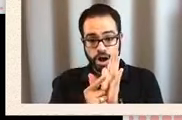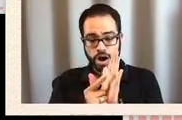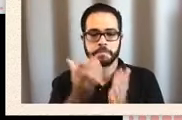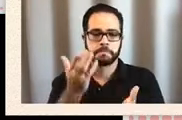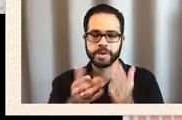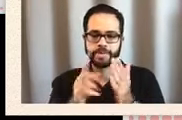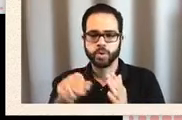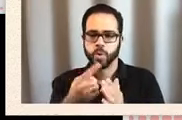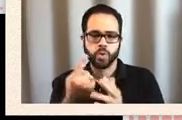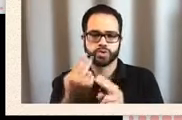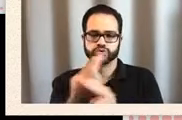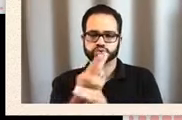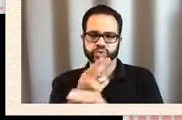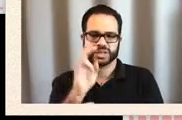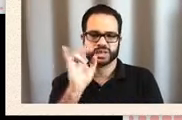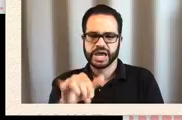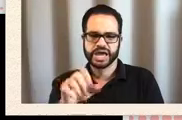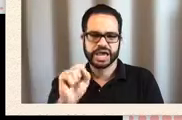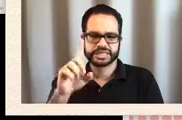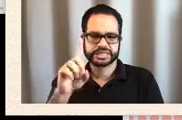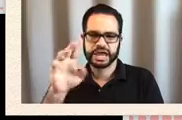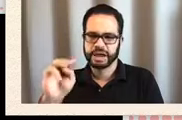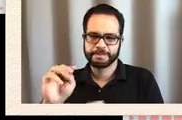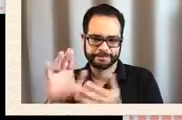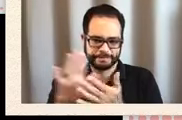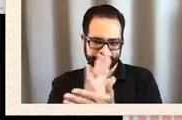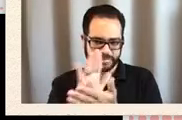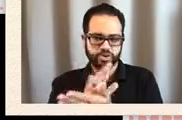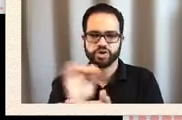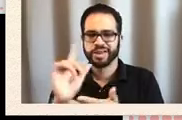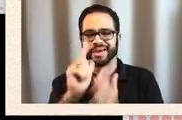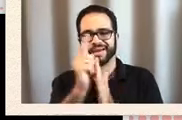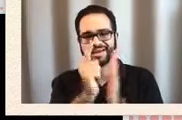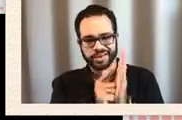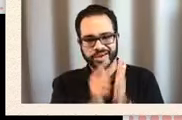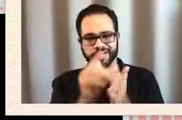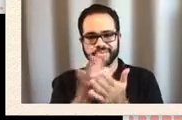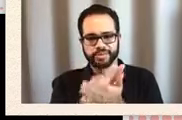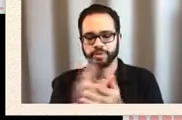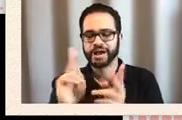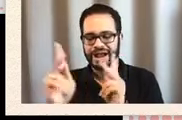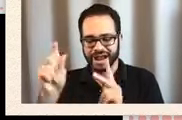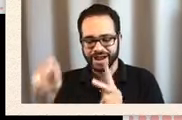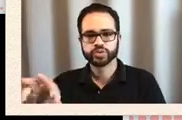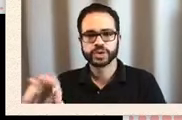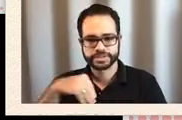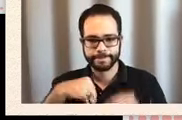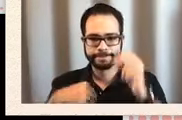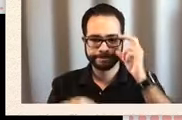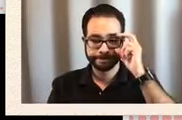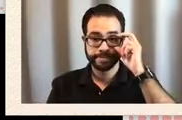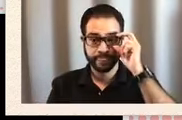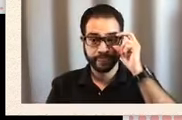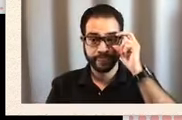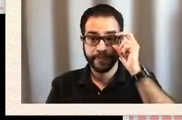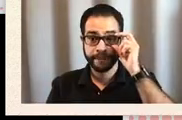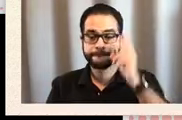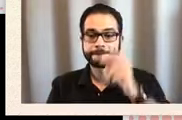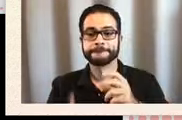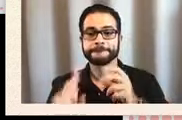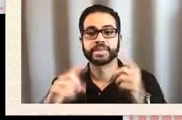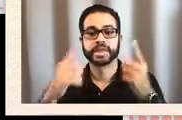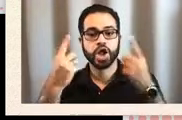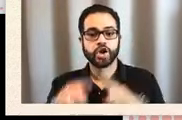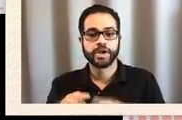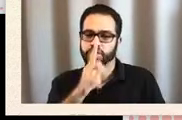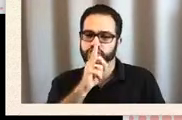decision-making agreement as a legal document that people have to accept. And again, the agreement is really for you and your family to know, or